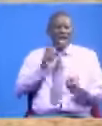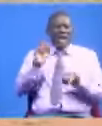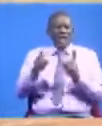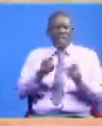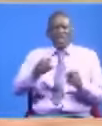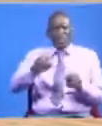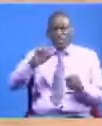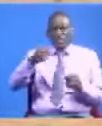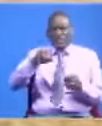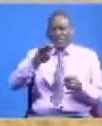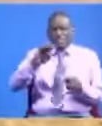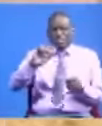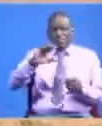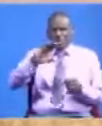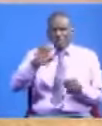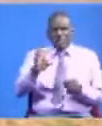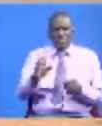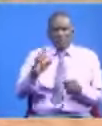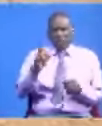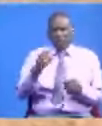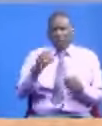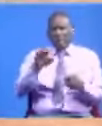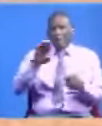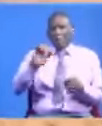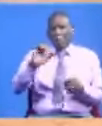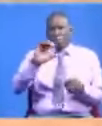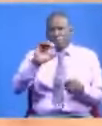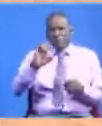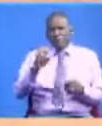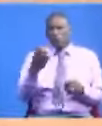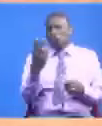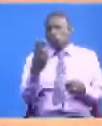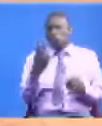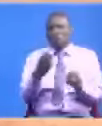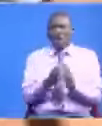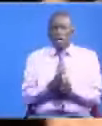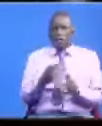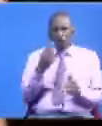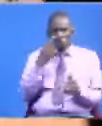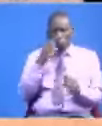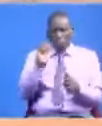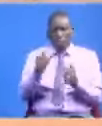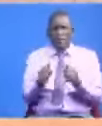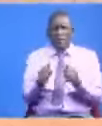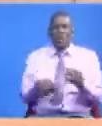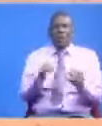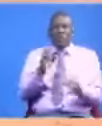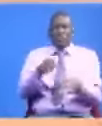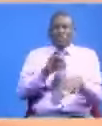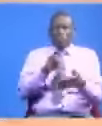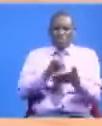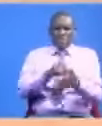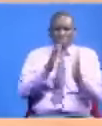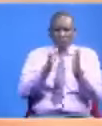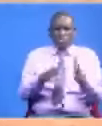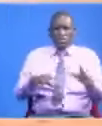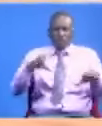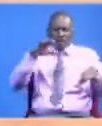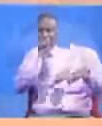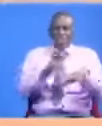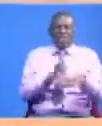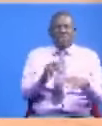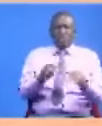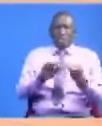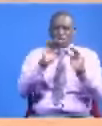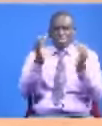one. We have got several bases, base one, base two, base three na home plate. But whenever that person who is defending and catch that ball tags